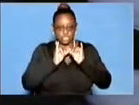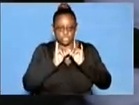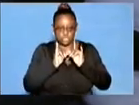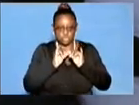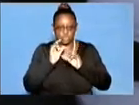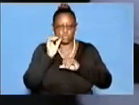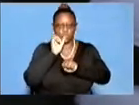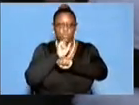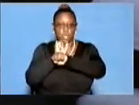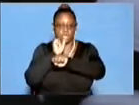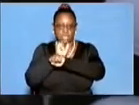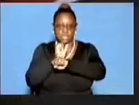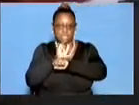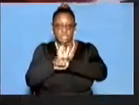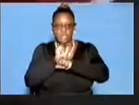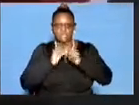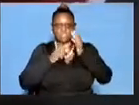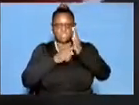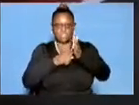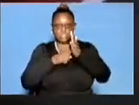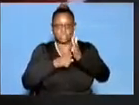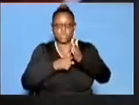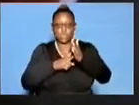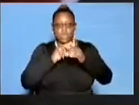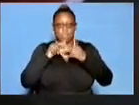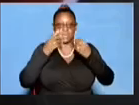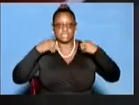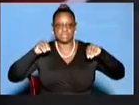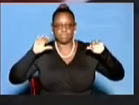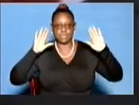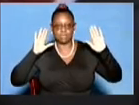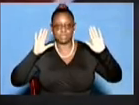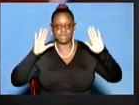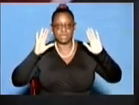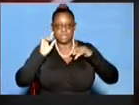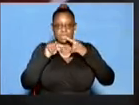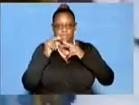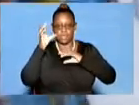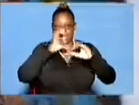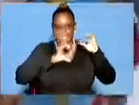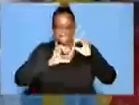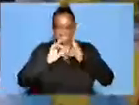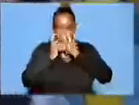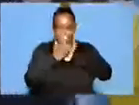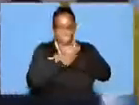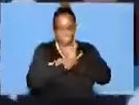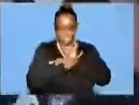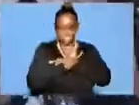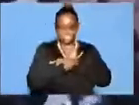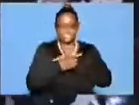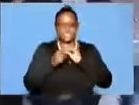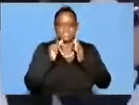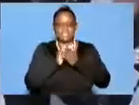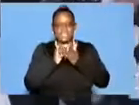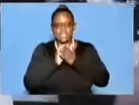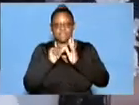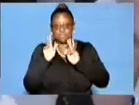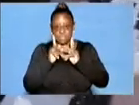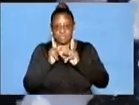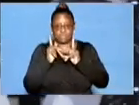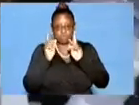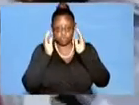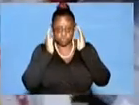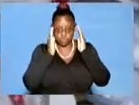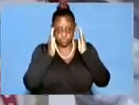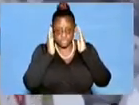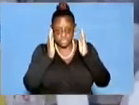body of work, with emphasis of his ongoing commitment to addressing the issue of climate change, that has caused for this recognition as